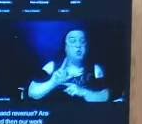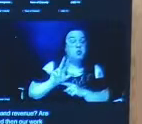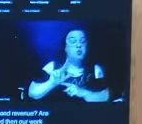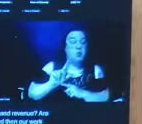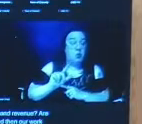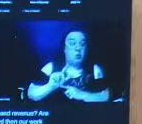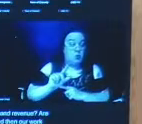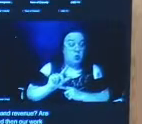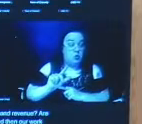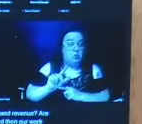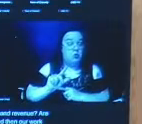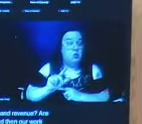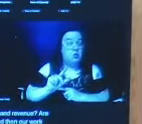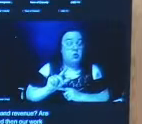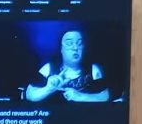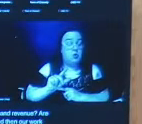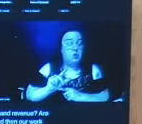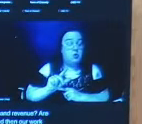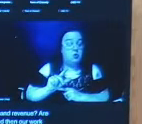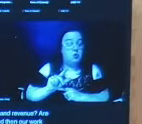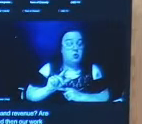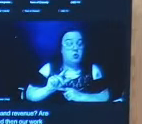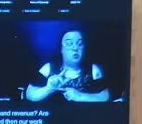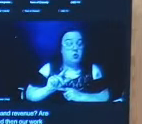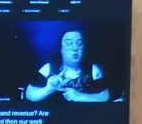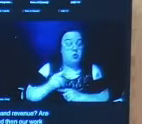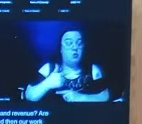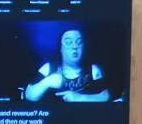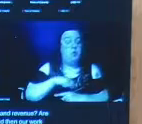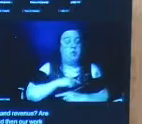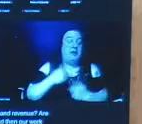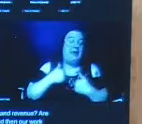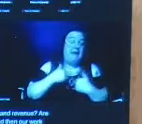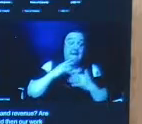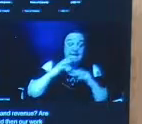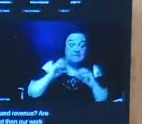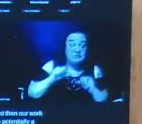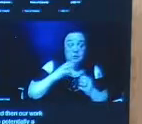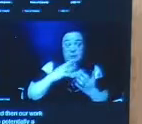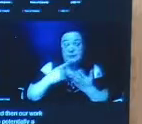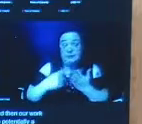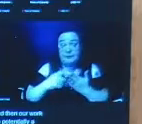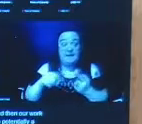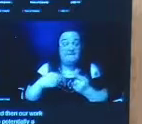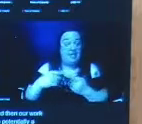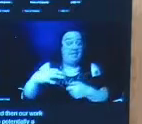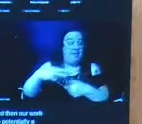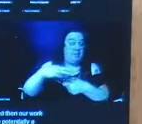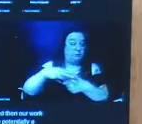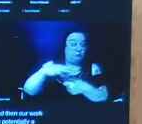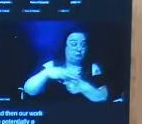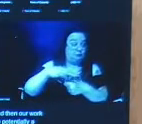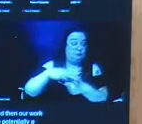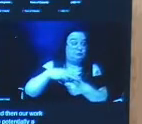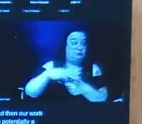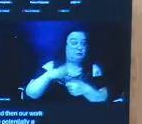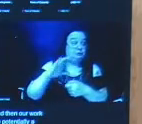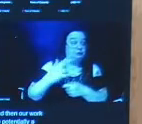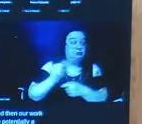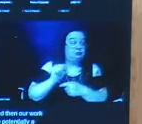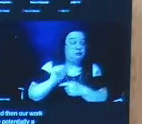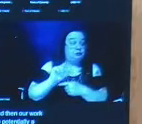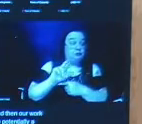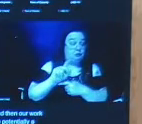23rd. We have potentially a discussion of the election charter